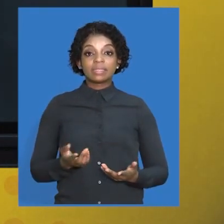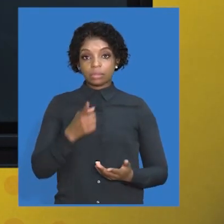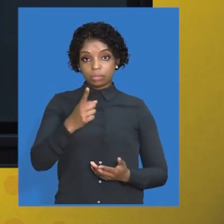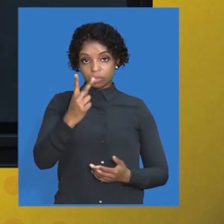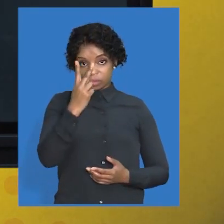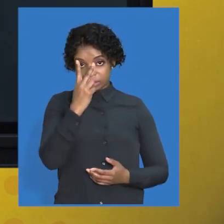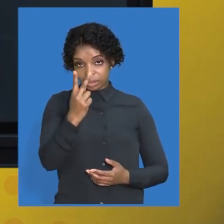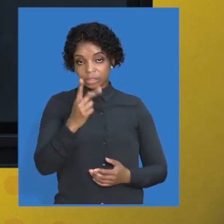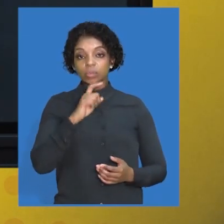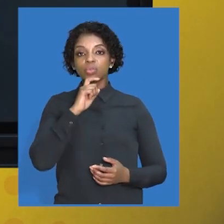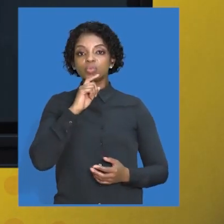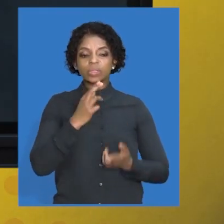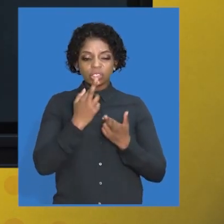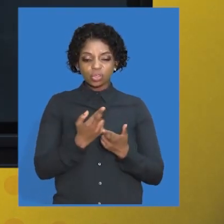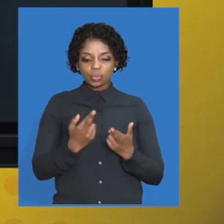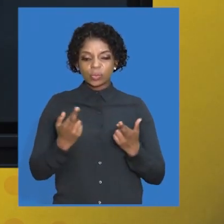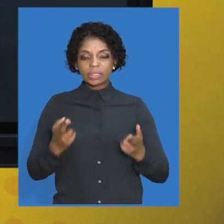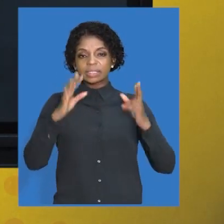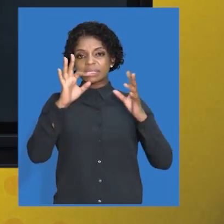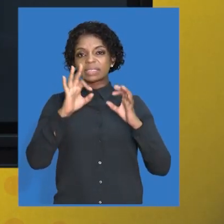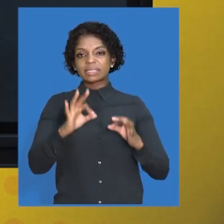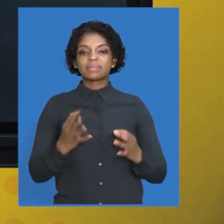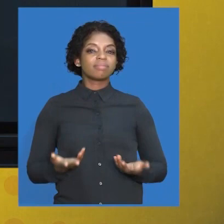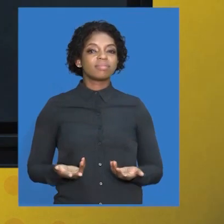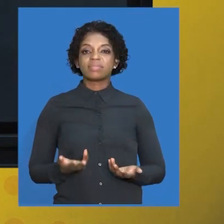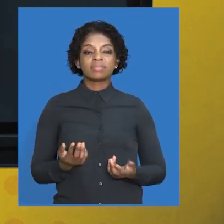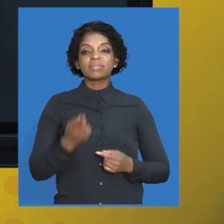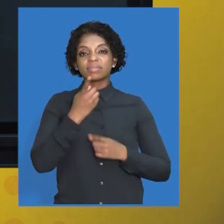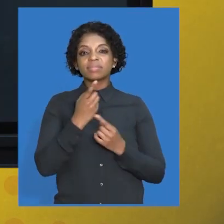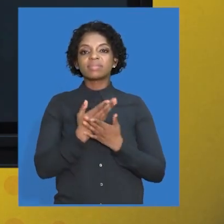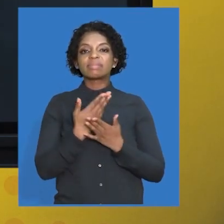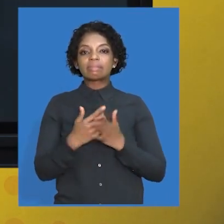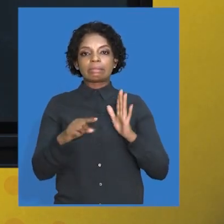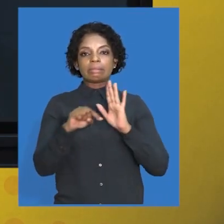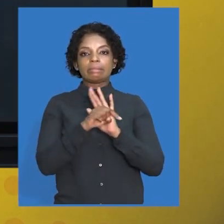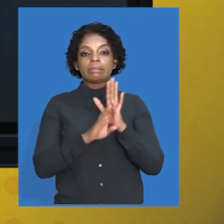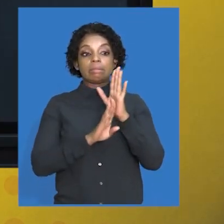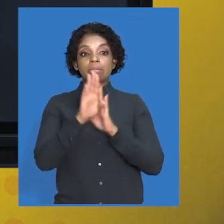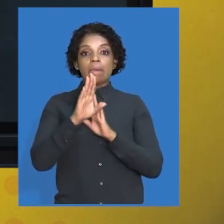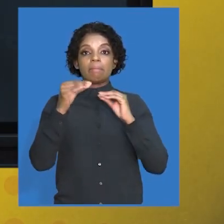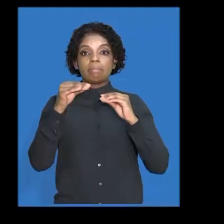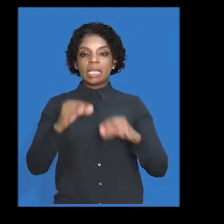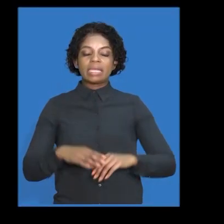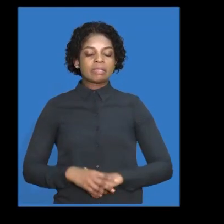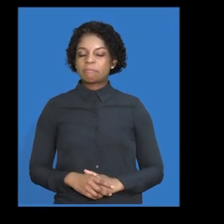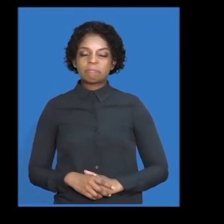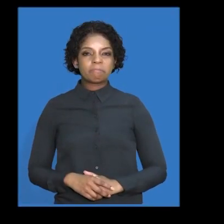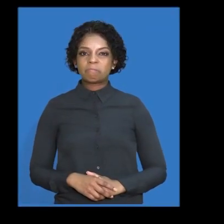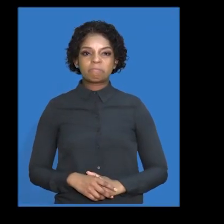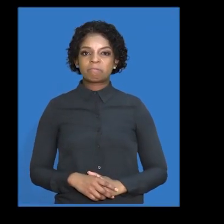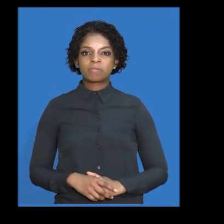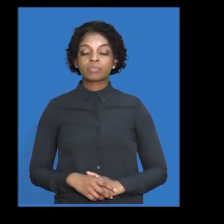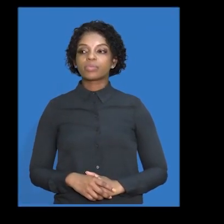our resources efficiently, and which can have a negative impact on the growth of our business.